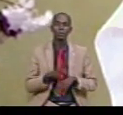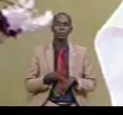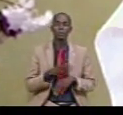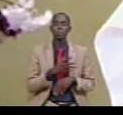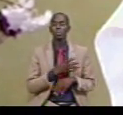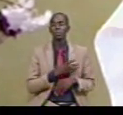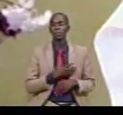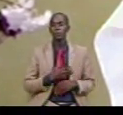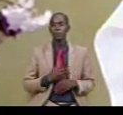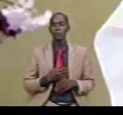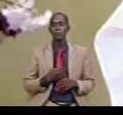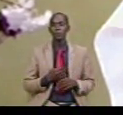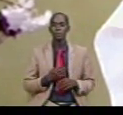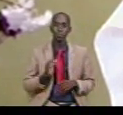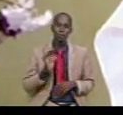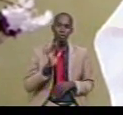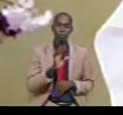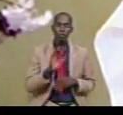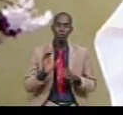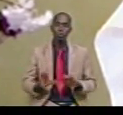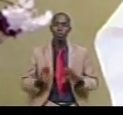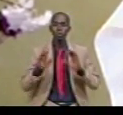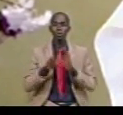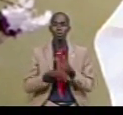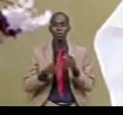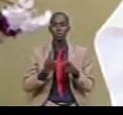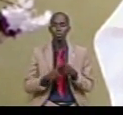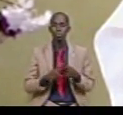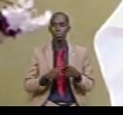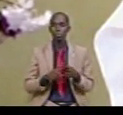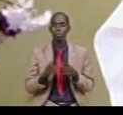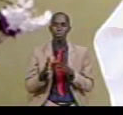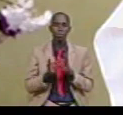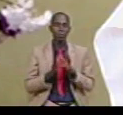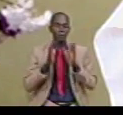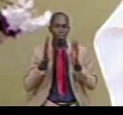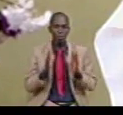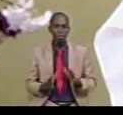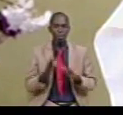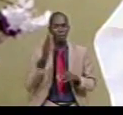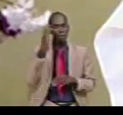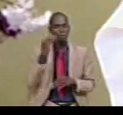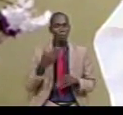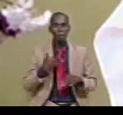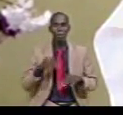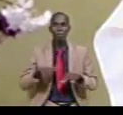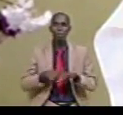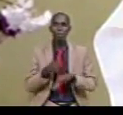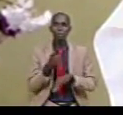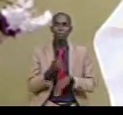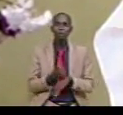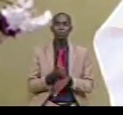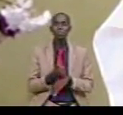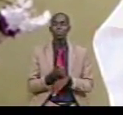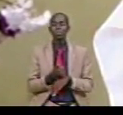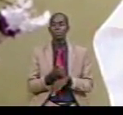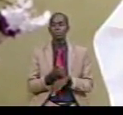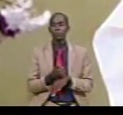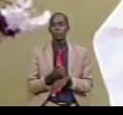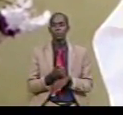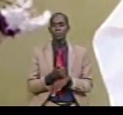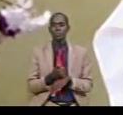spirits. Your commitment to genuine Christianity has planted seeds that today flourish as mighty oaks of